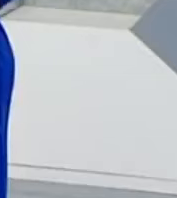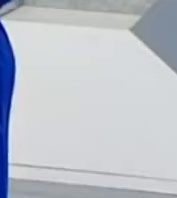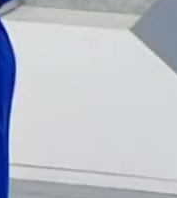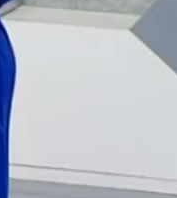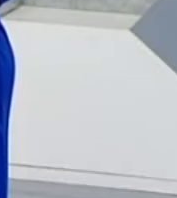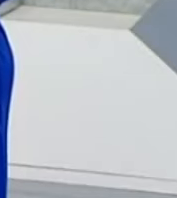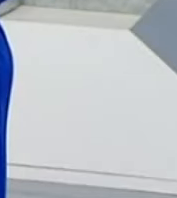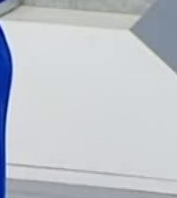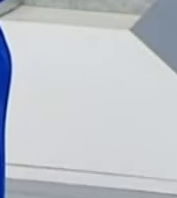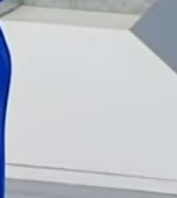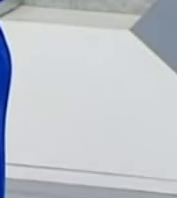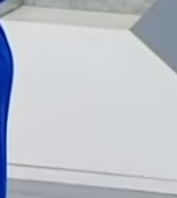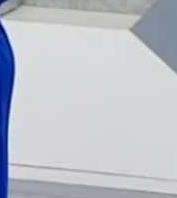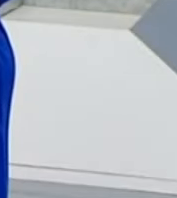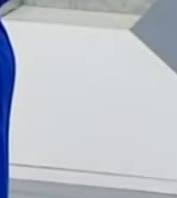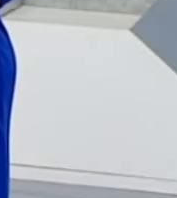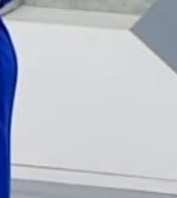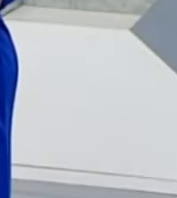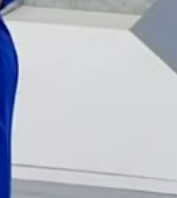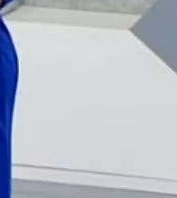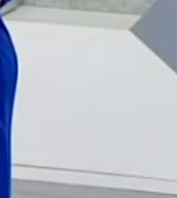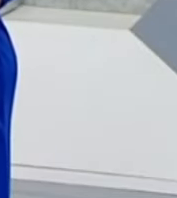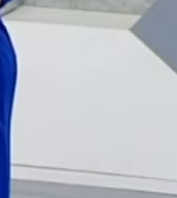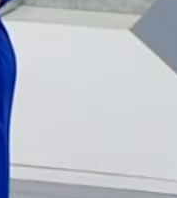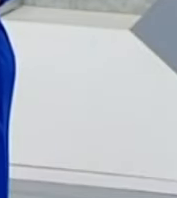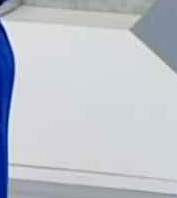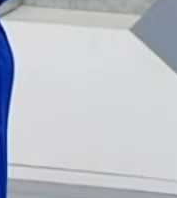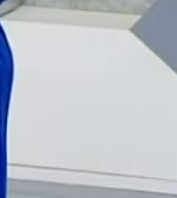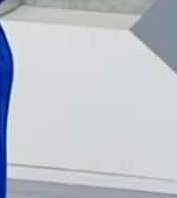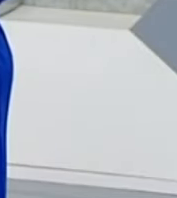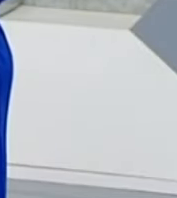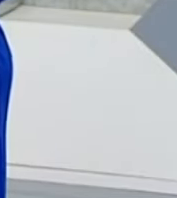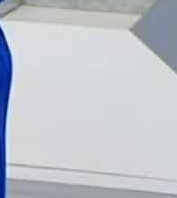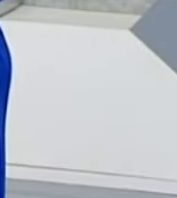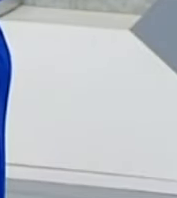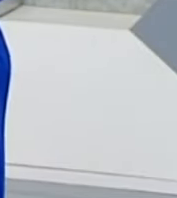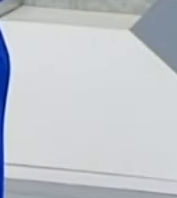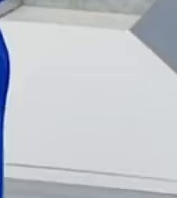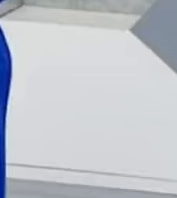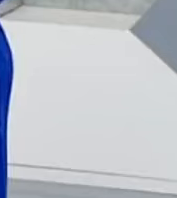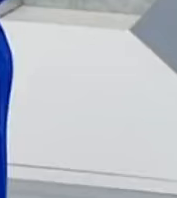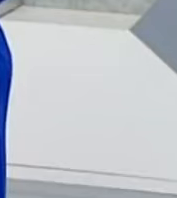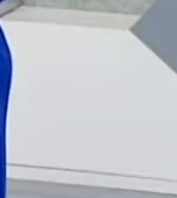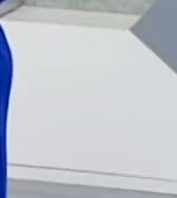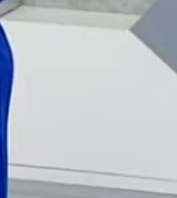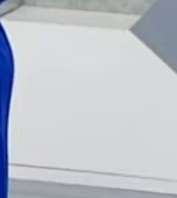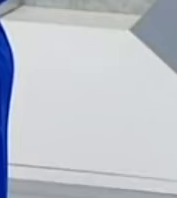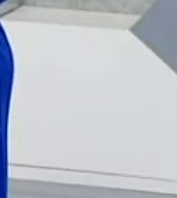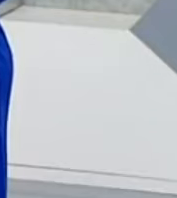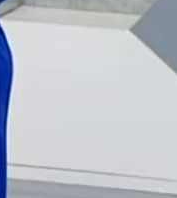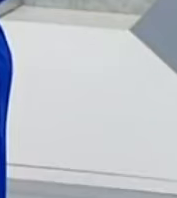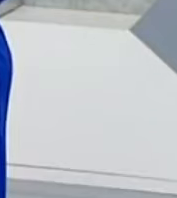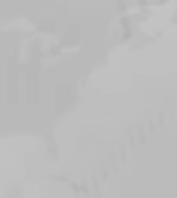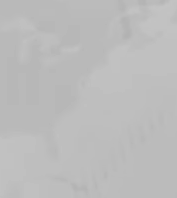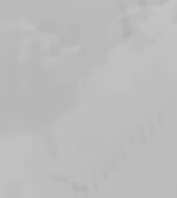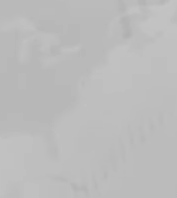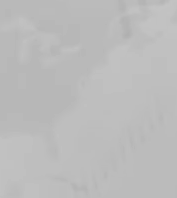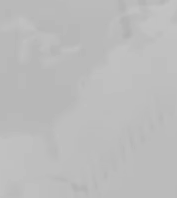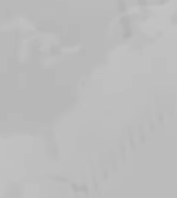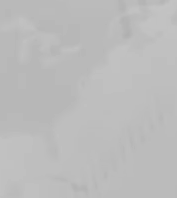abroad, subaybayan nyo kami sa GMA Pinoy TV at sa www.gmanews.tv.